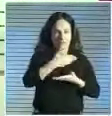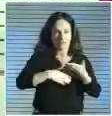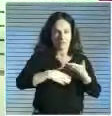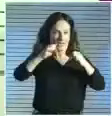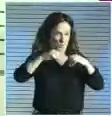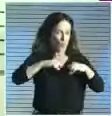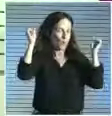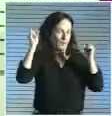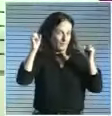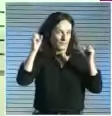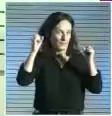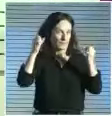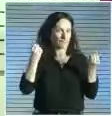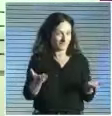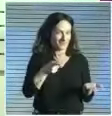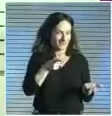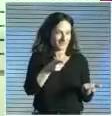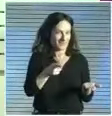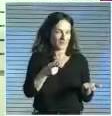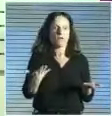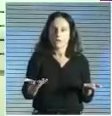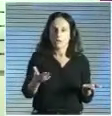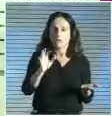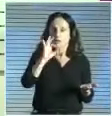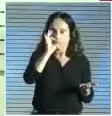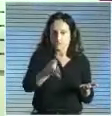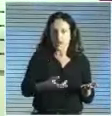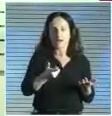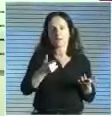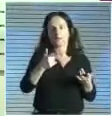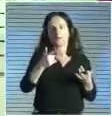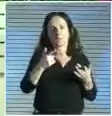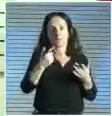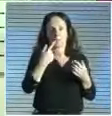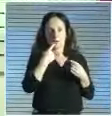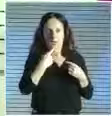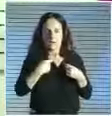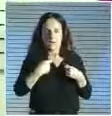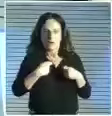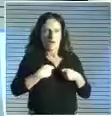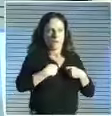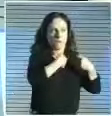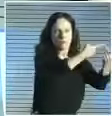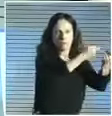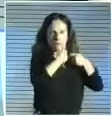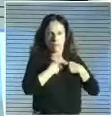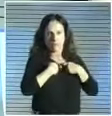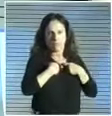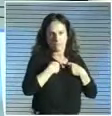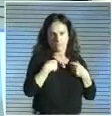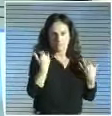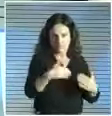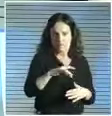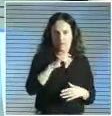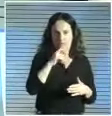chain journey that have to be resolved in order for these solutions to come It's to really fruition. important that the DMO really understands the value and supply chain that a hotel has